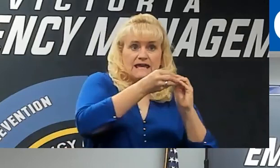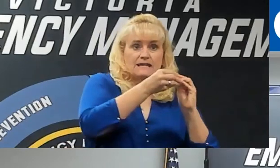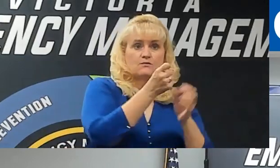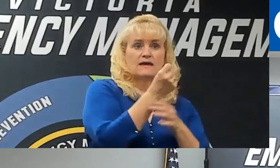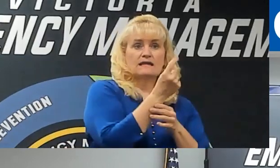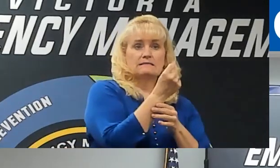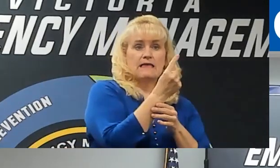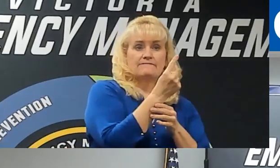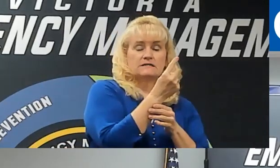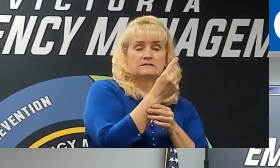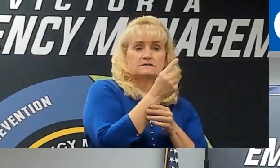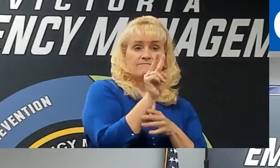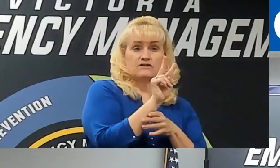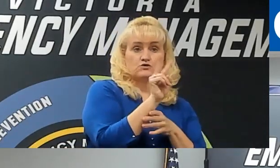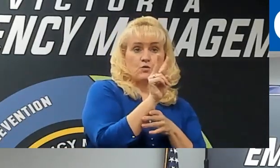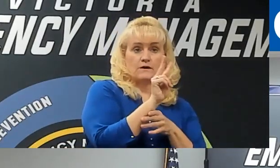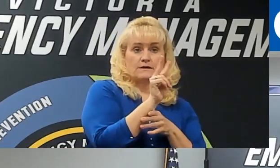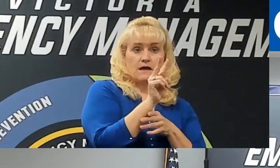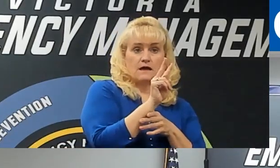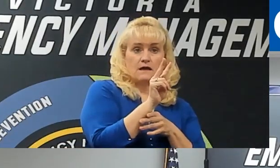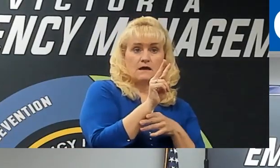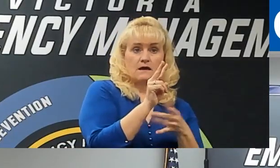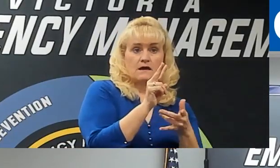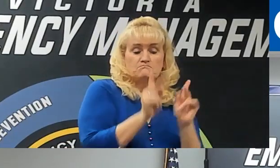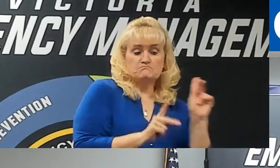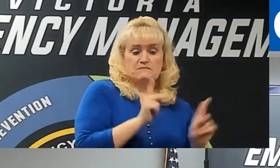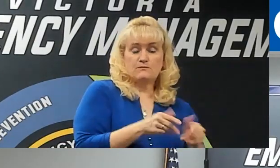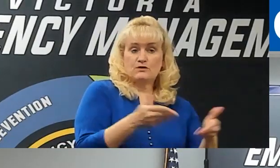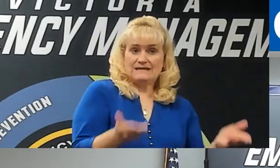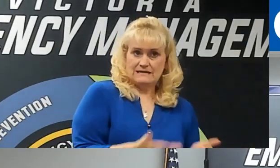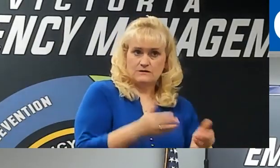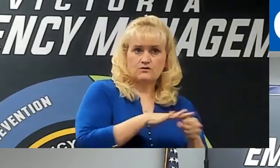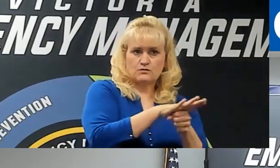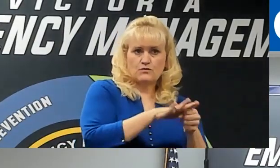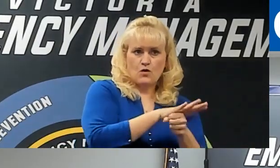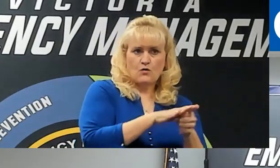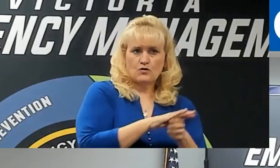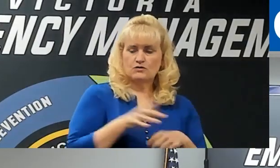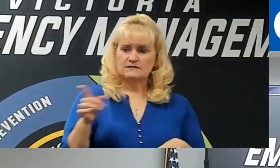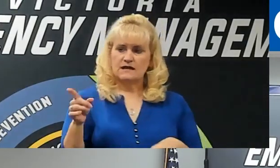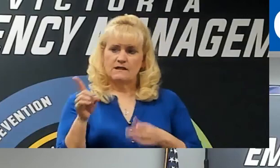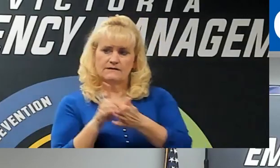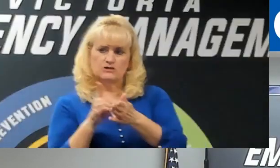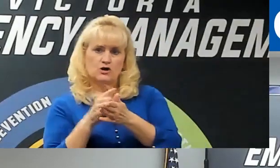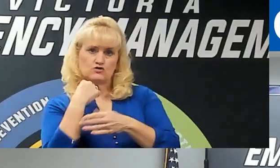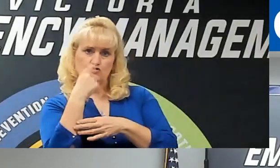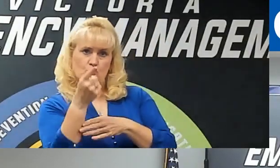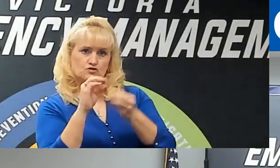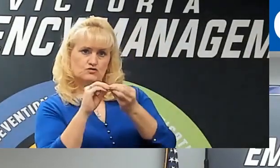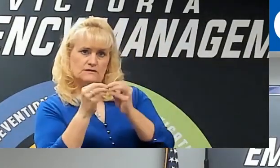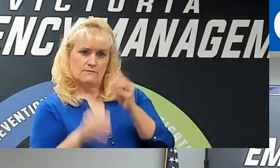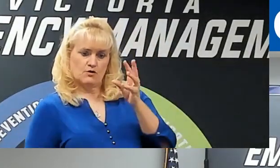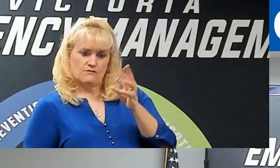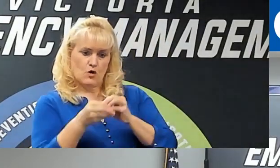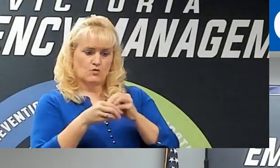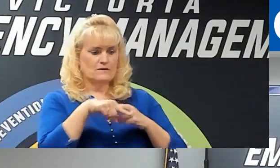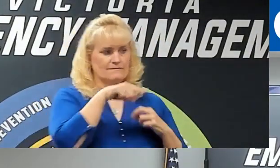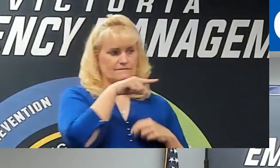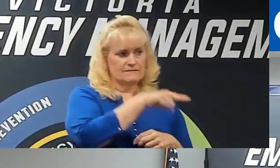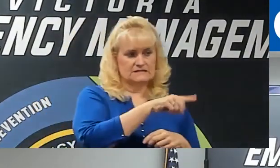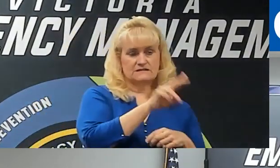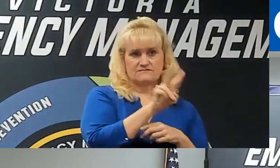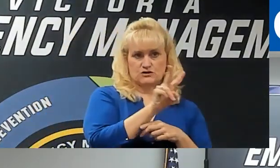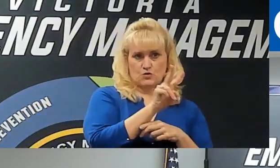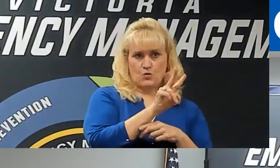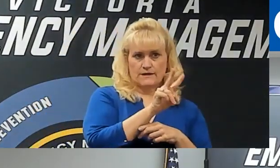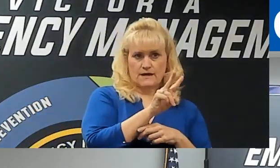County residents in local hospitals. So Doc gave you the number of total hospital count of COVID cases. This is the Victoria County residents. So